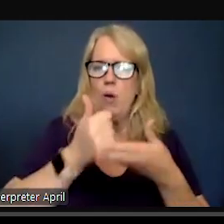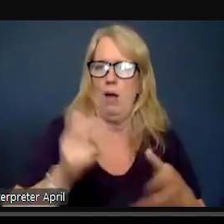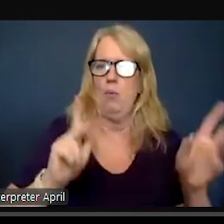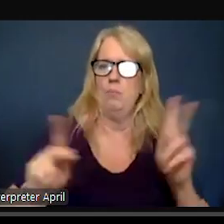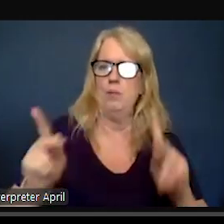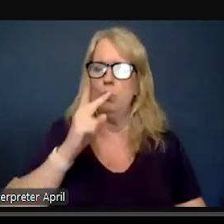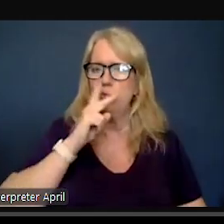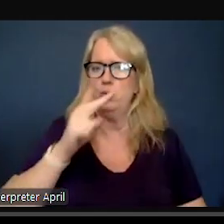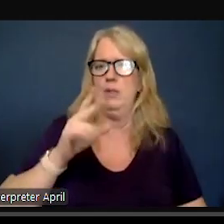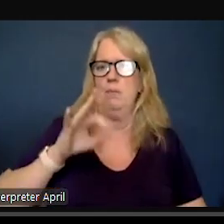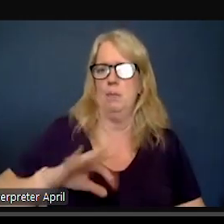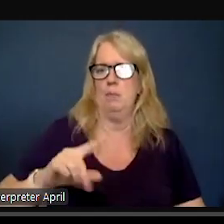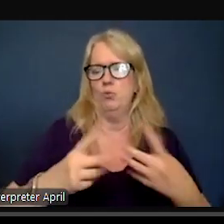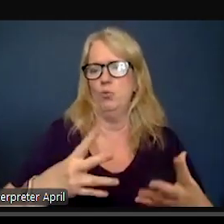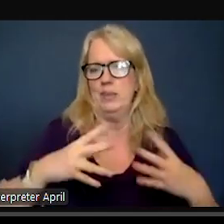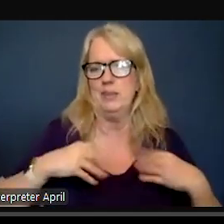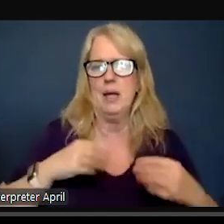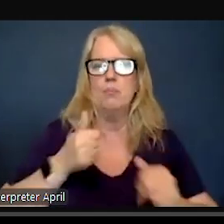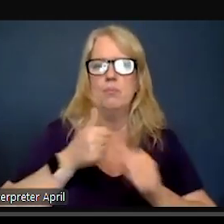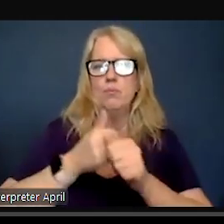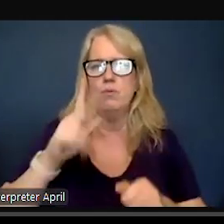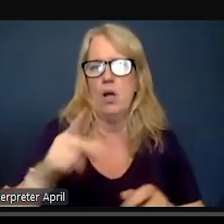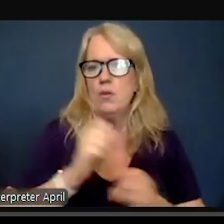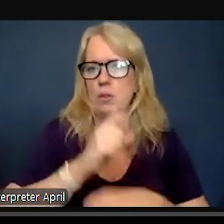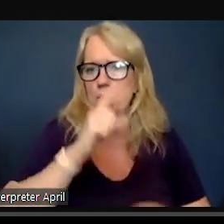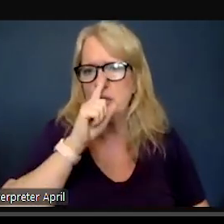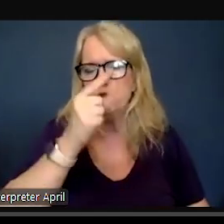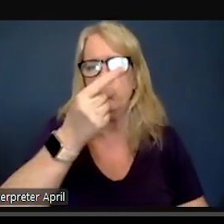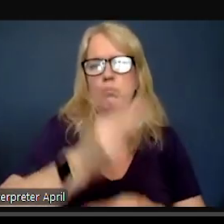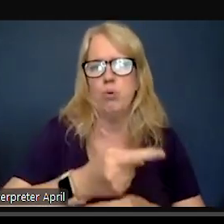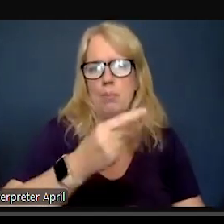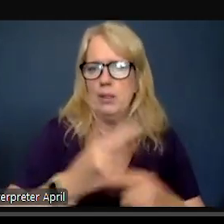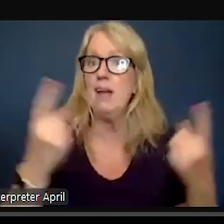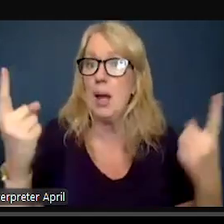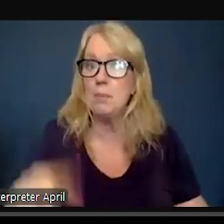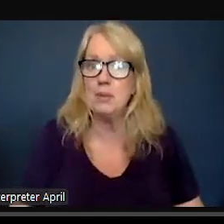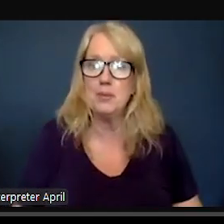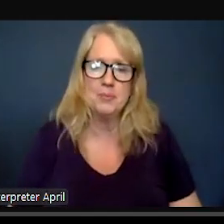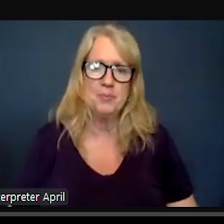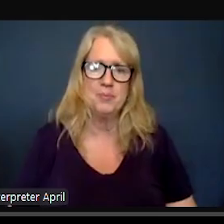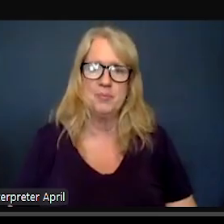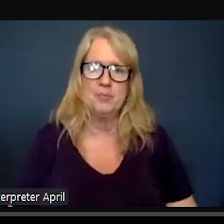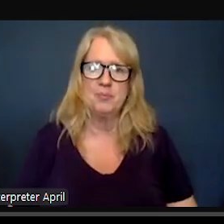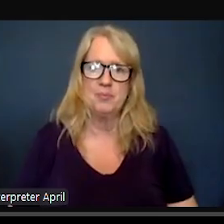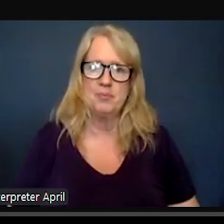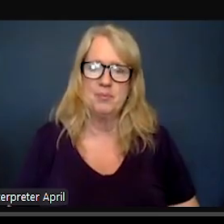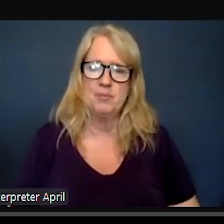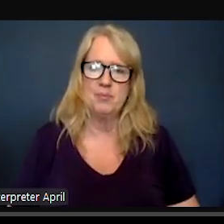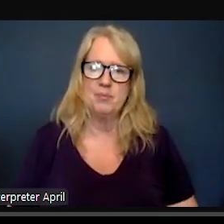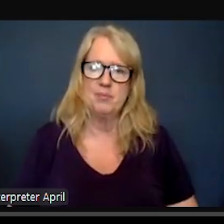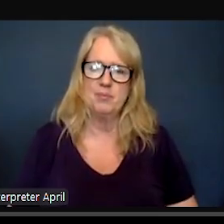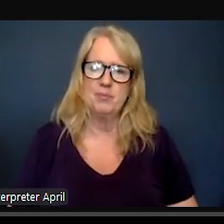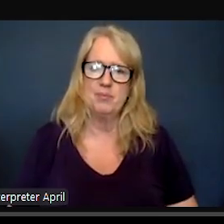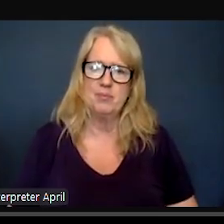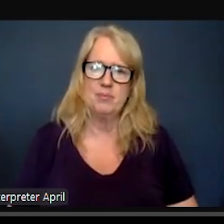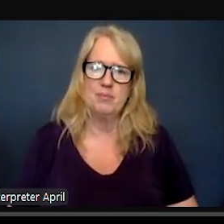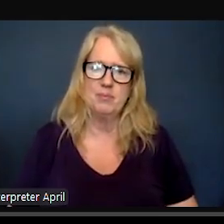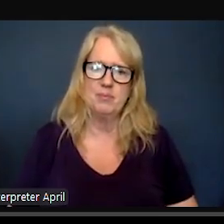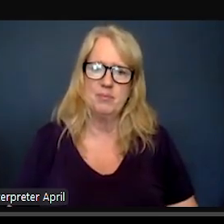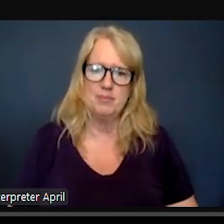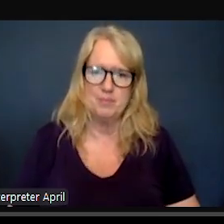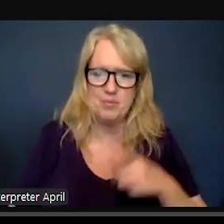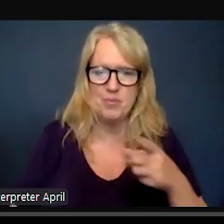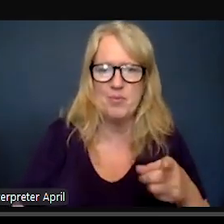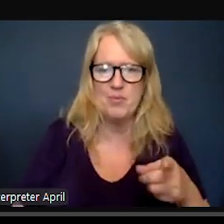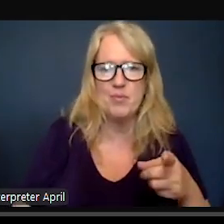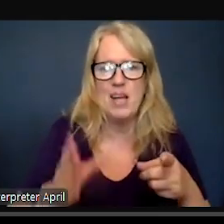the benefit for accepting those follow-ups and then make sure that they happen properly. Awesome. And Nina, to wrap us up, a challenge you've been